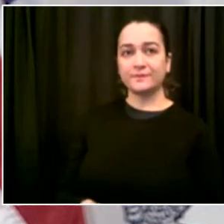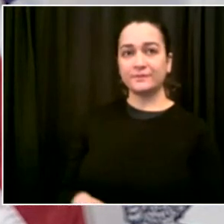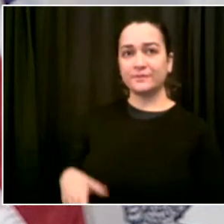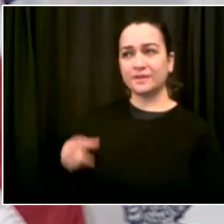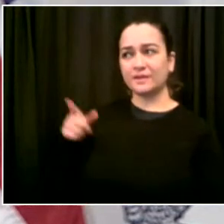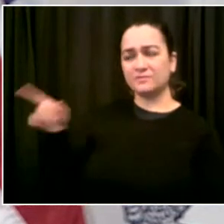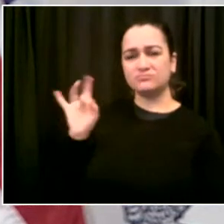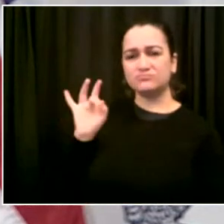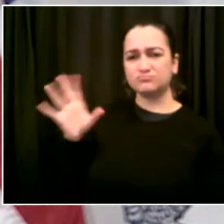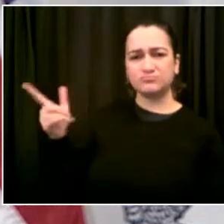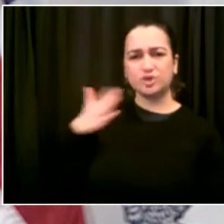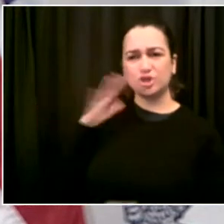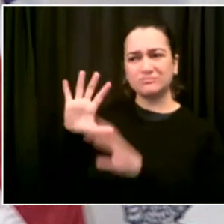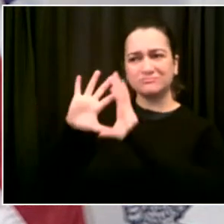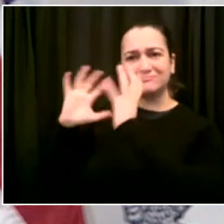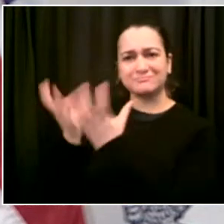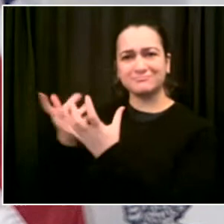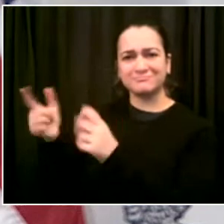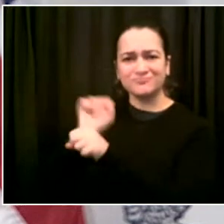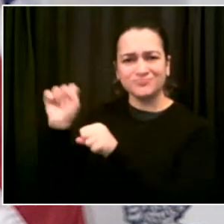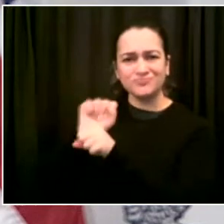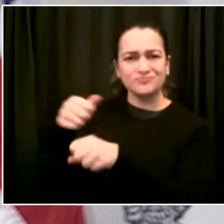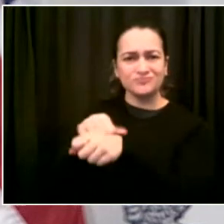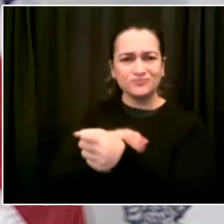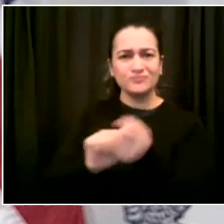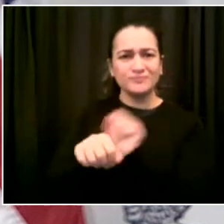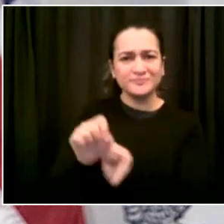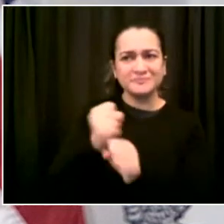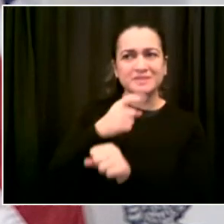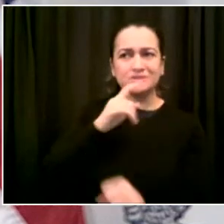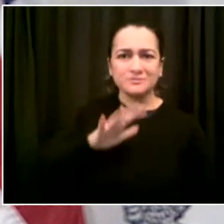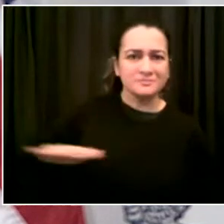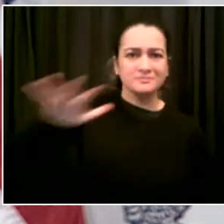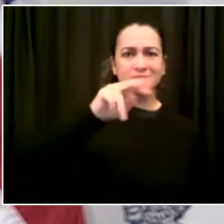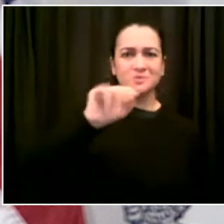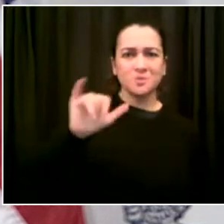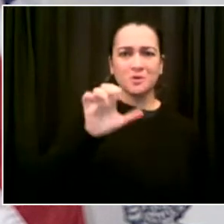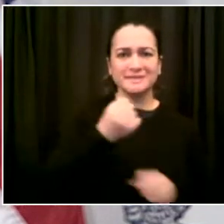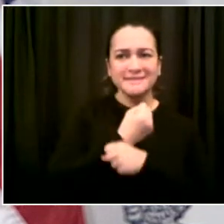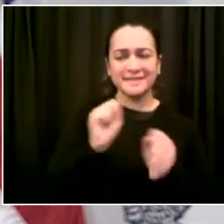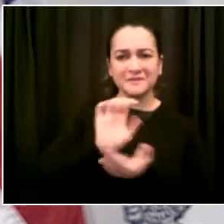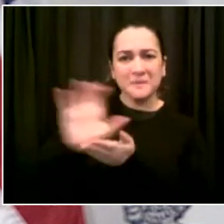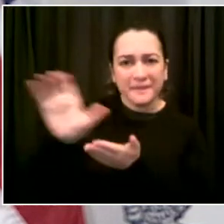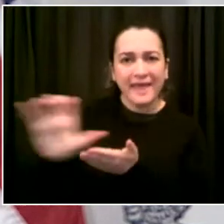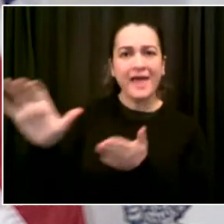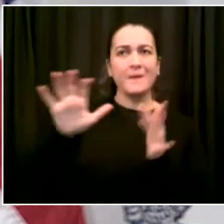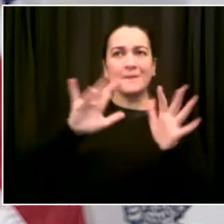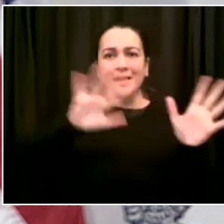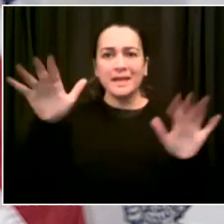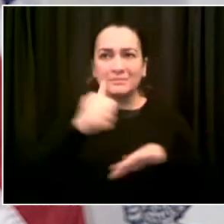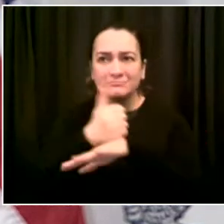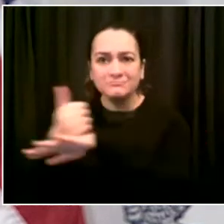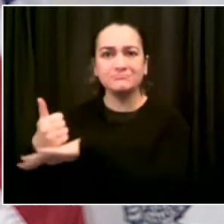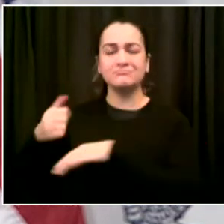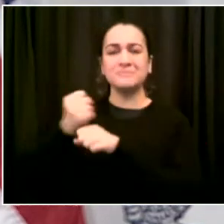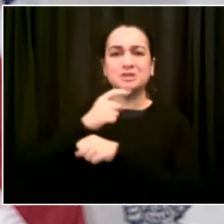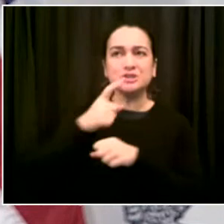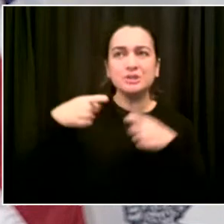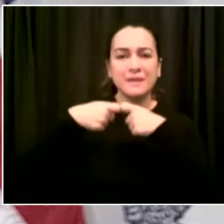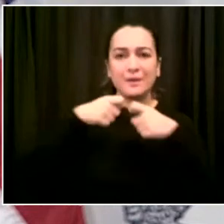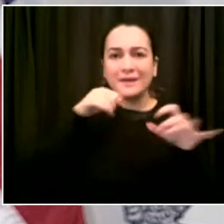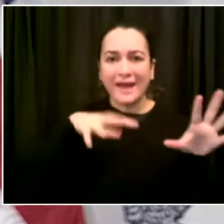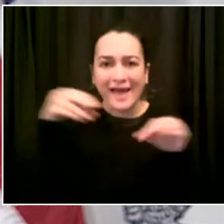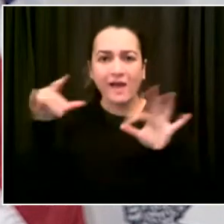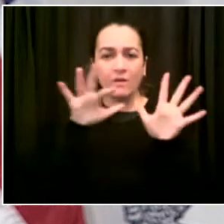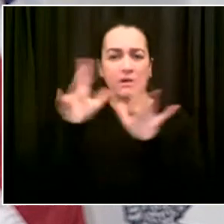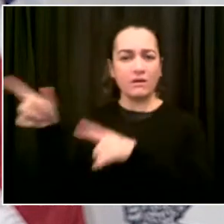for a reason. And we really need to support their work. I want people to say thank you. Whenever you see a sanitation worker